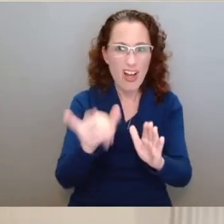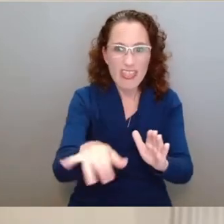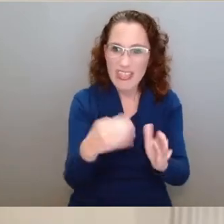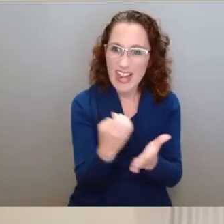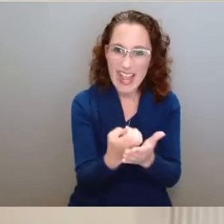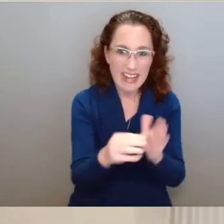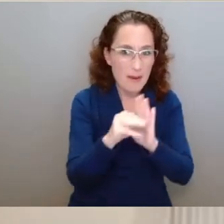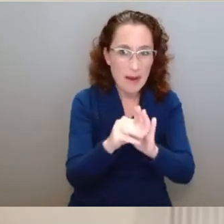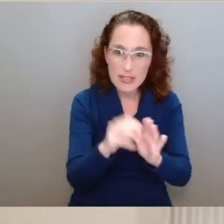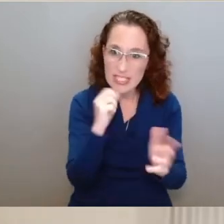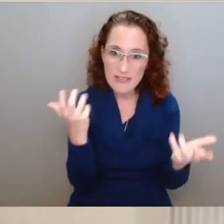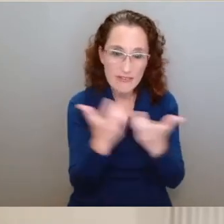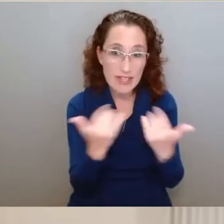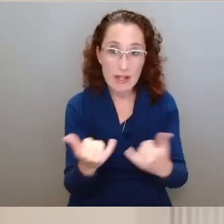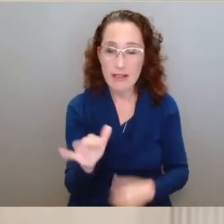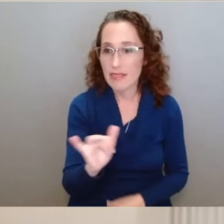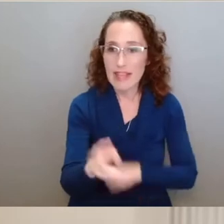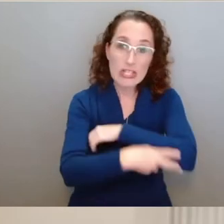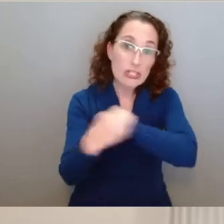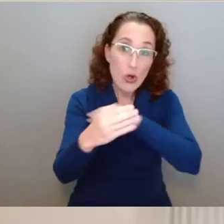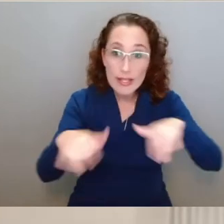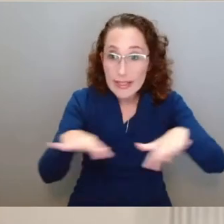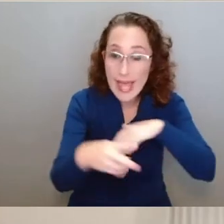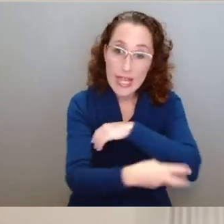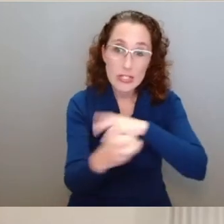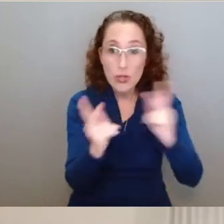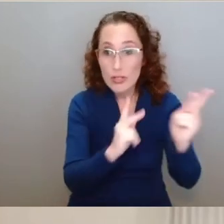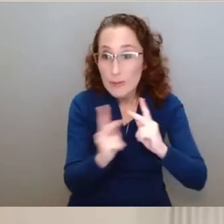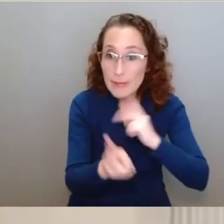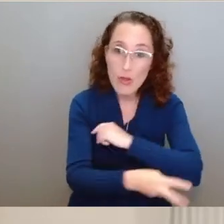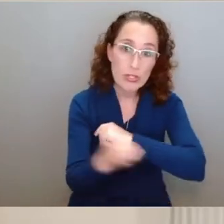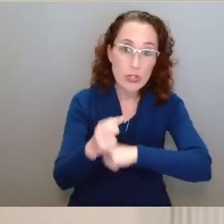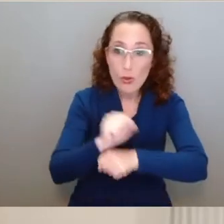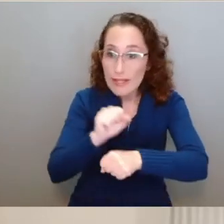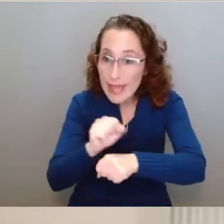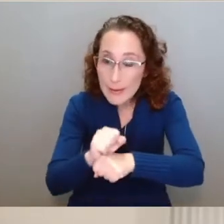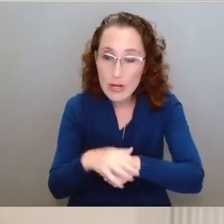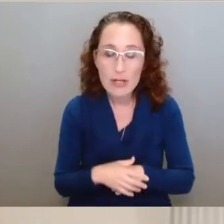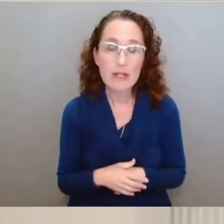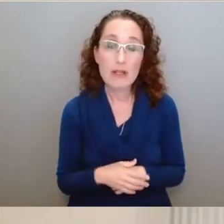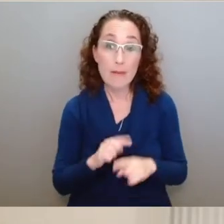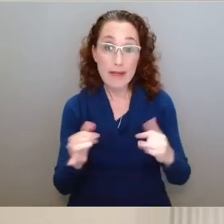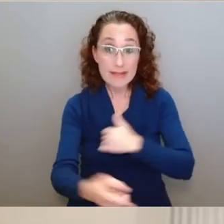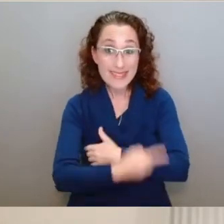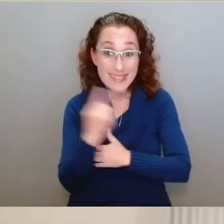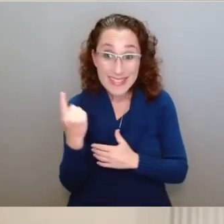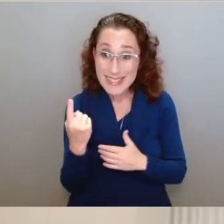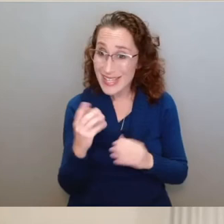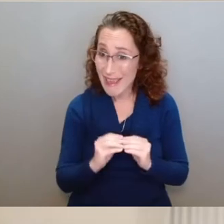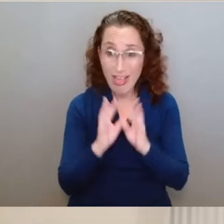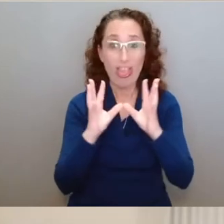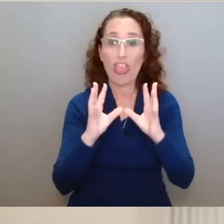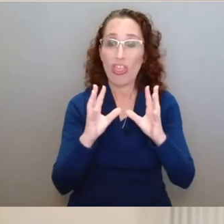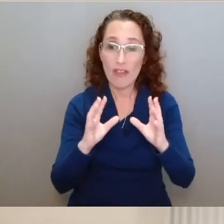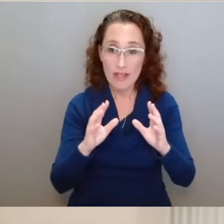economic model of stolen land, stolen people, and stolen labor, and how today, nonetheless, it's reanimated in our politics